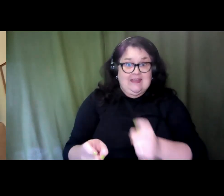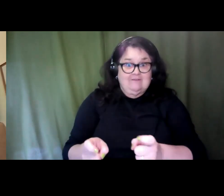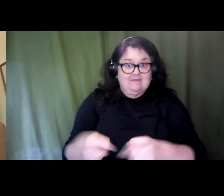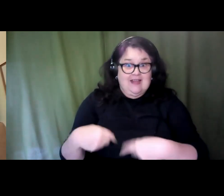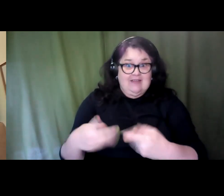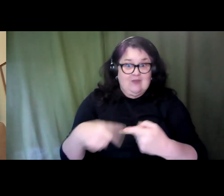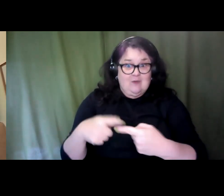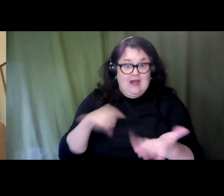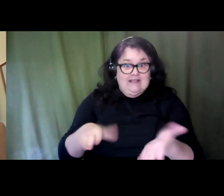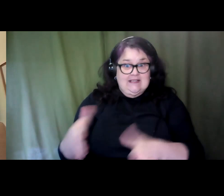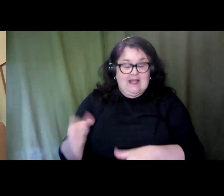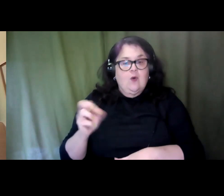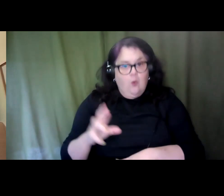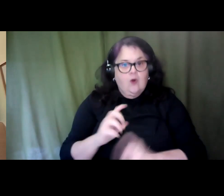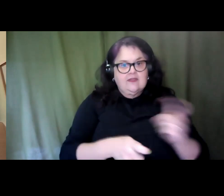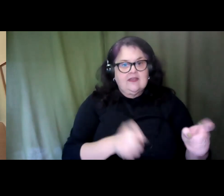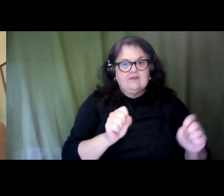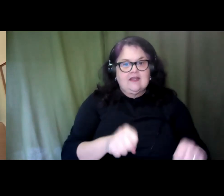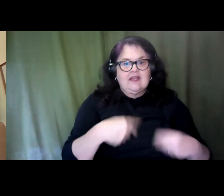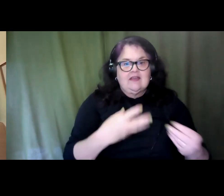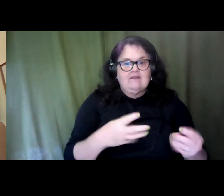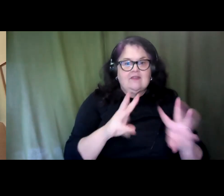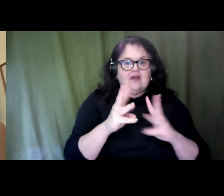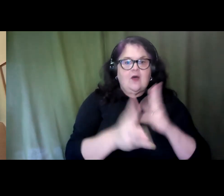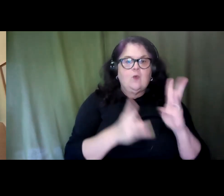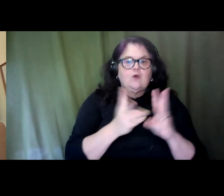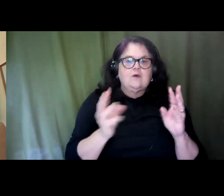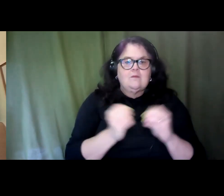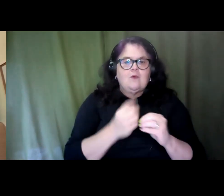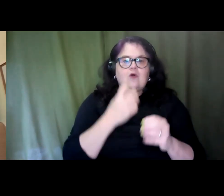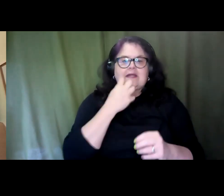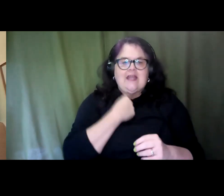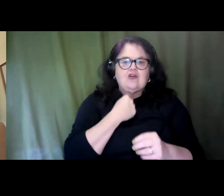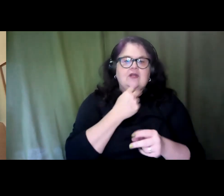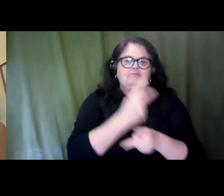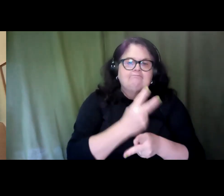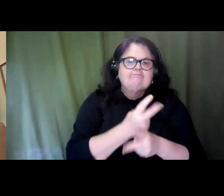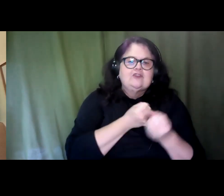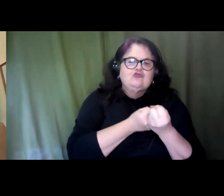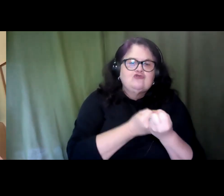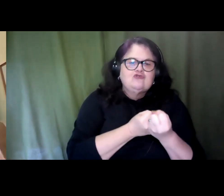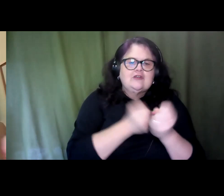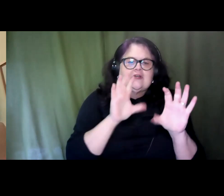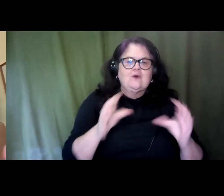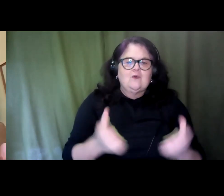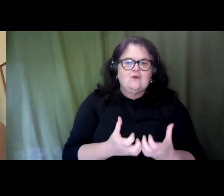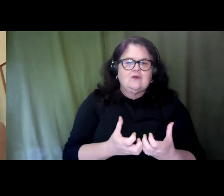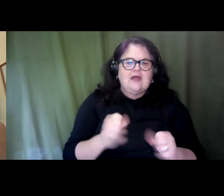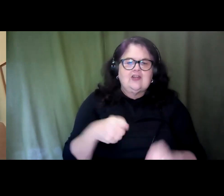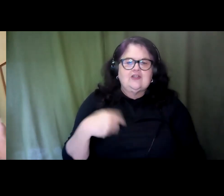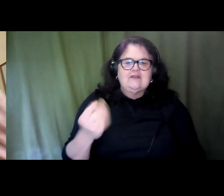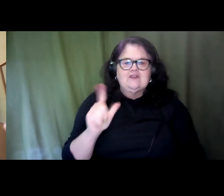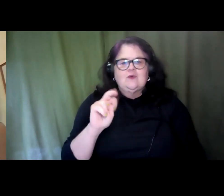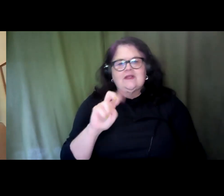go, or the gift I can give them is a world that is a more caring, giving, nurturing world. And I can do that by giving it to a land trust or